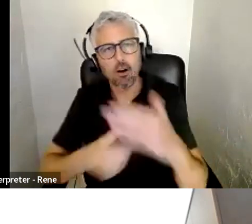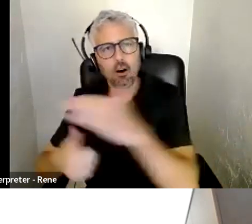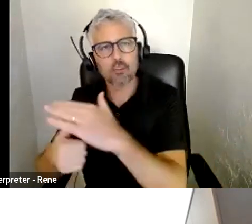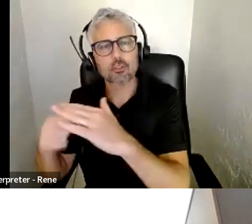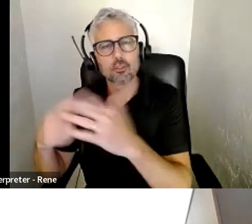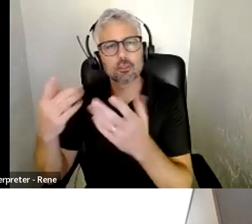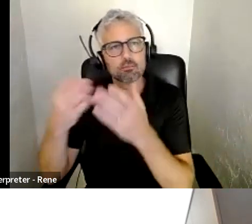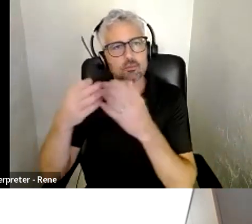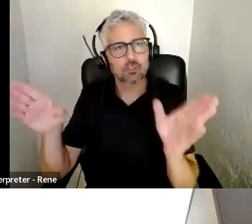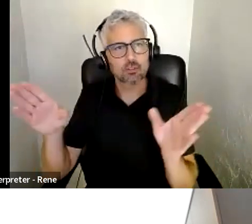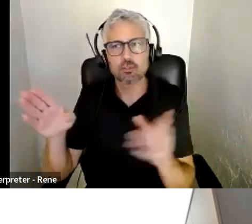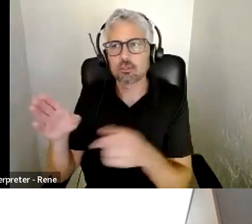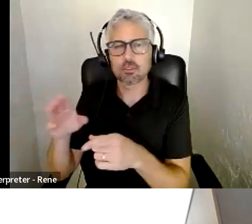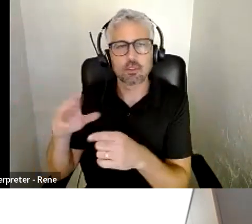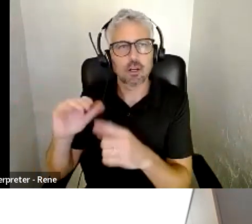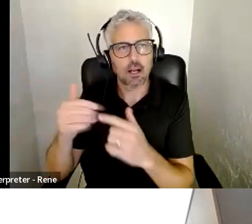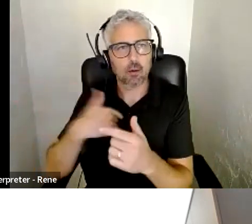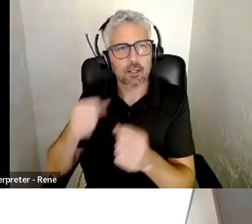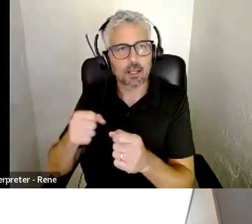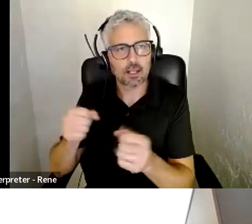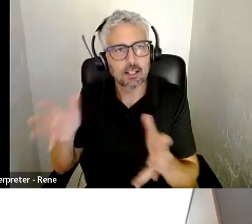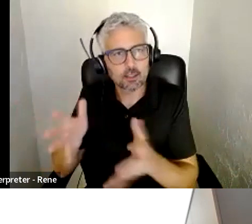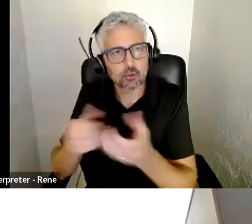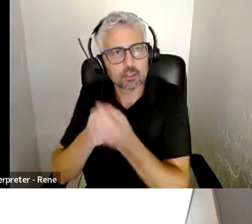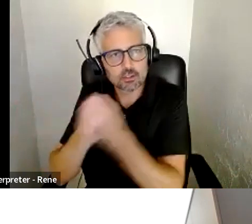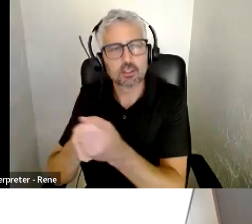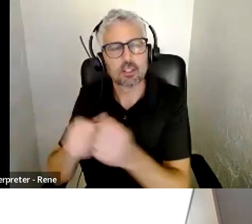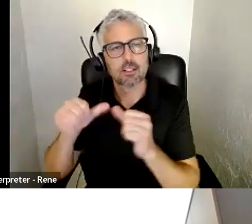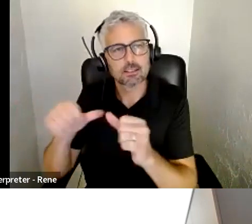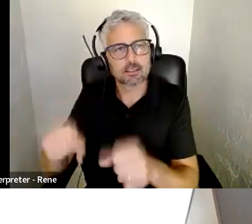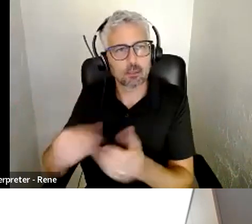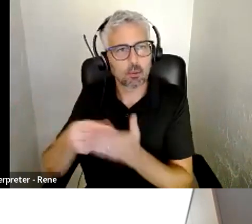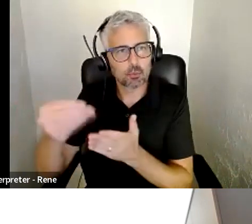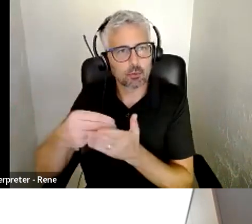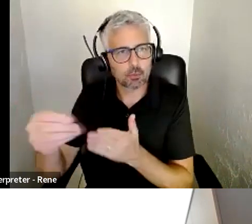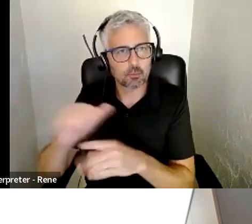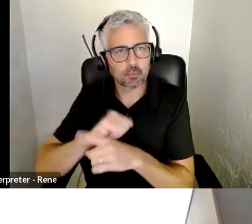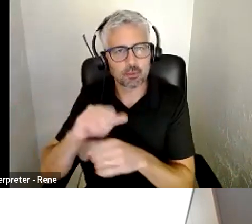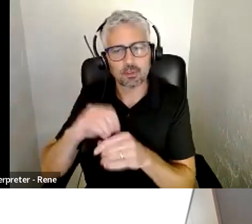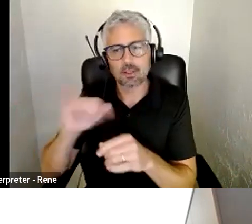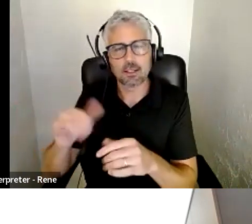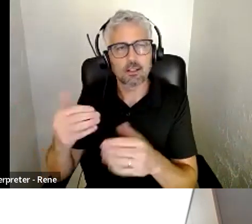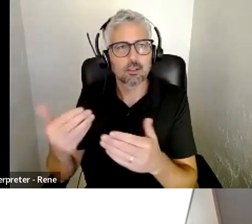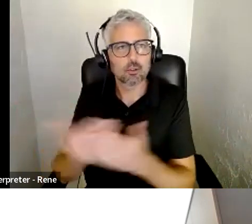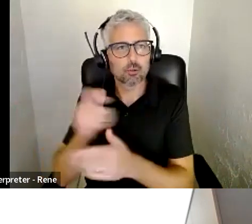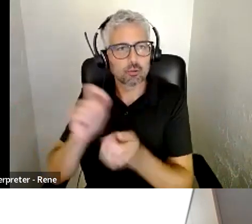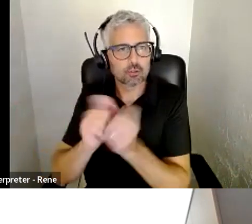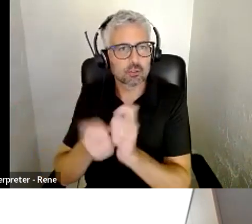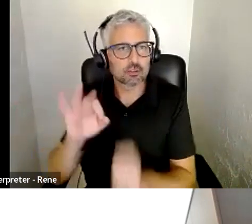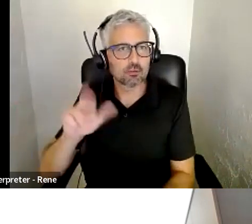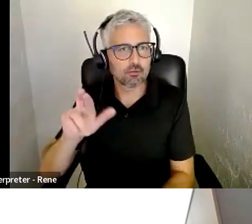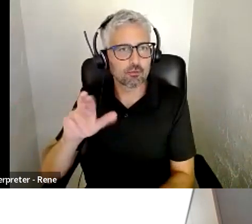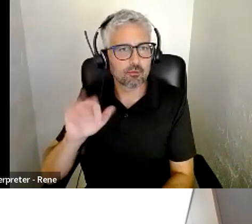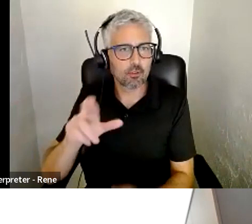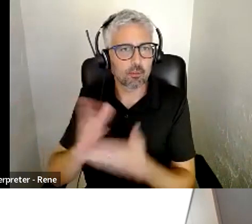broad umbrella of how to drive sustainable procurement practices under this revamp of FAR Part 23. So what does